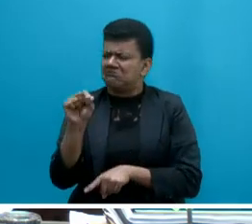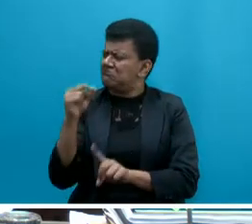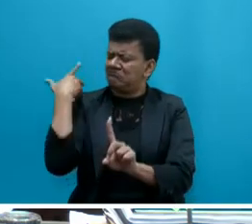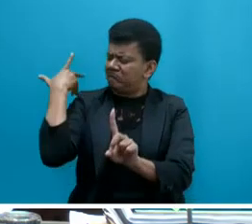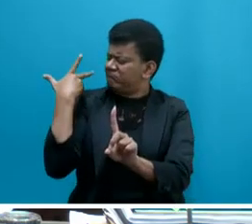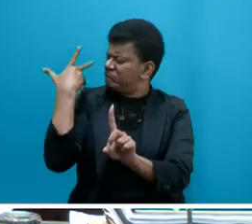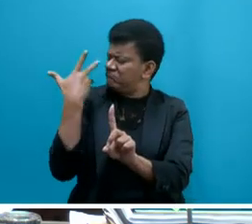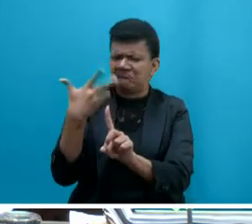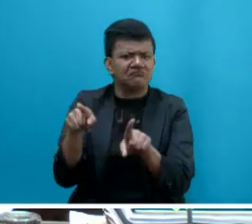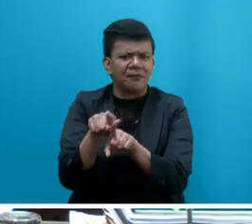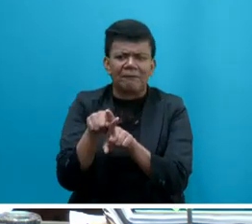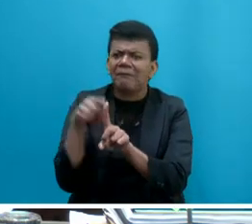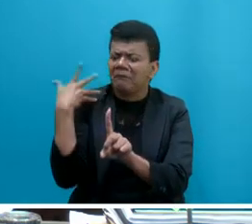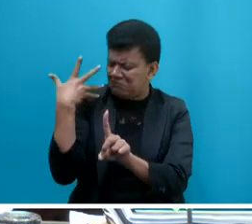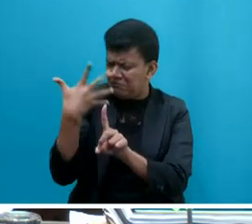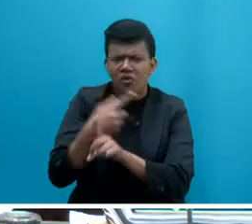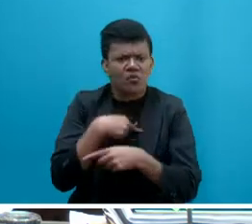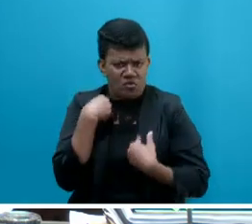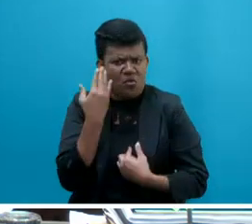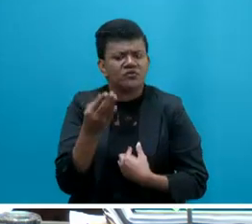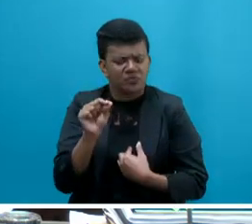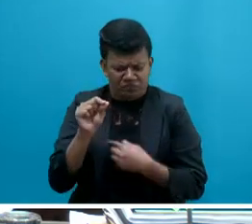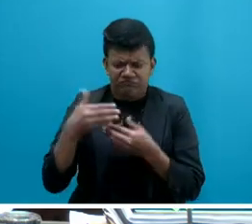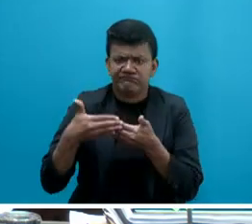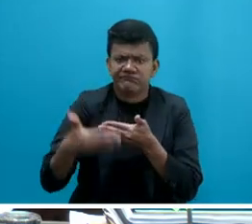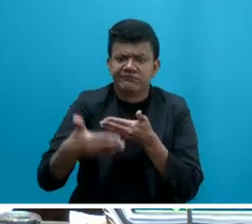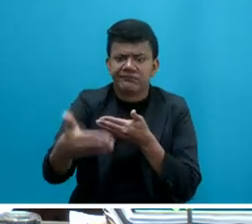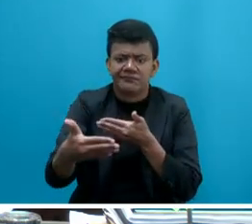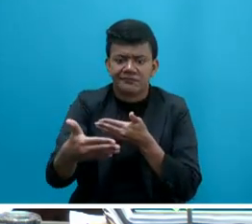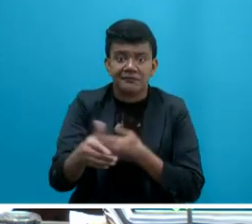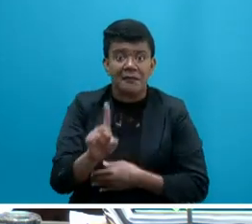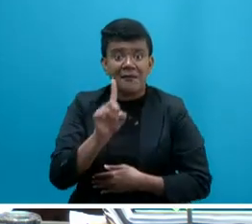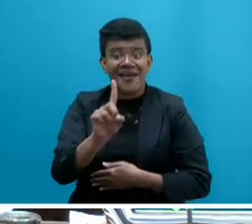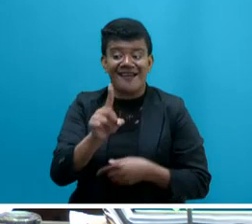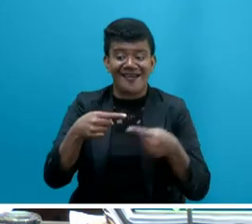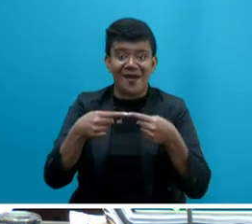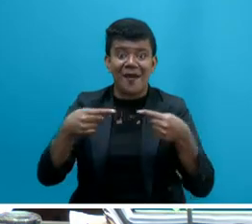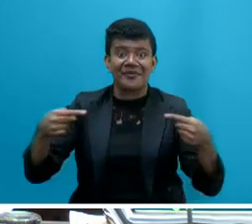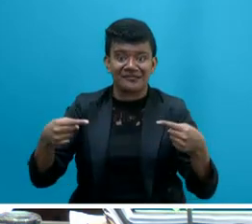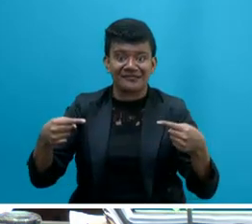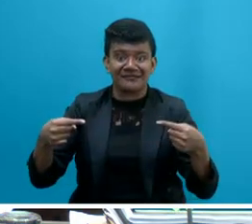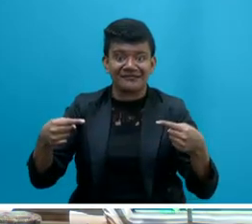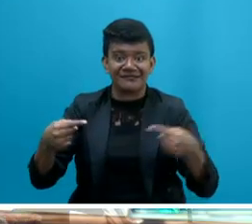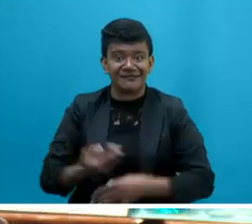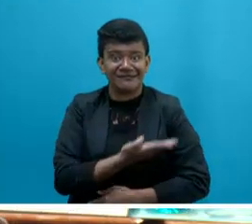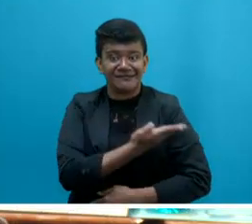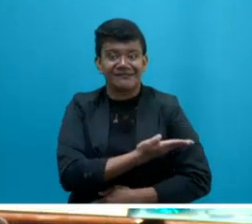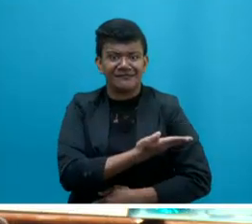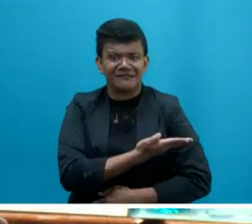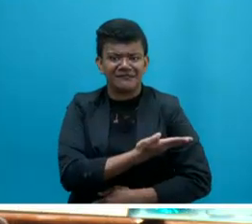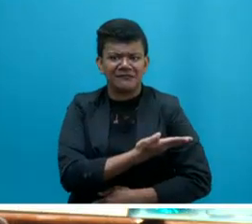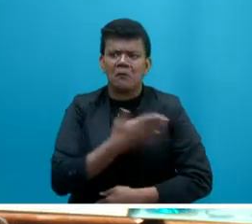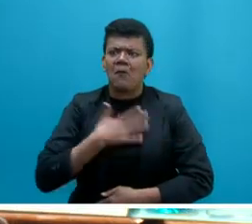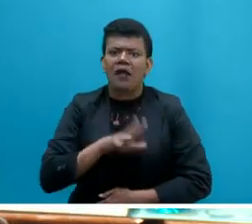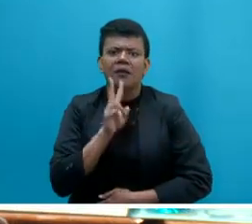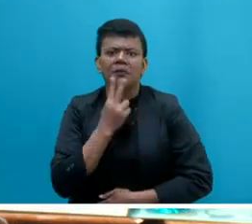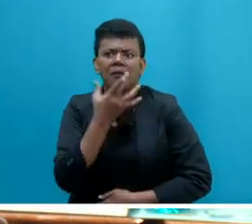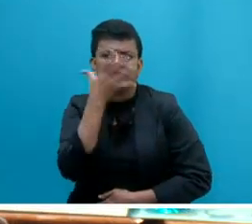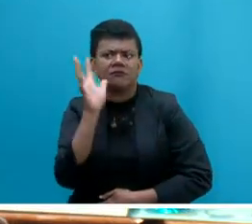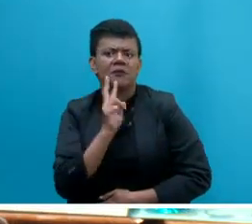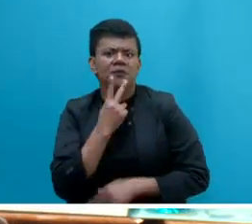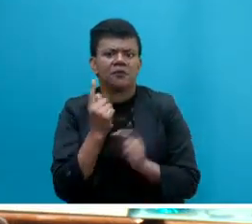so. But the opposition is more interested in distorting facts and truths, instilling